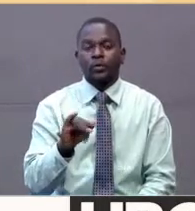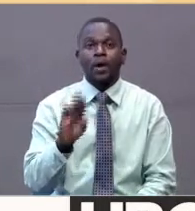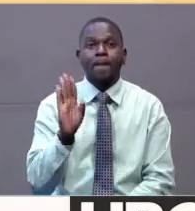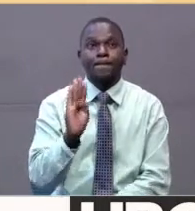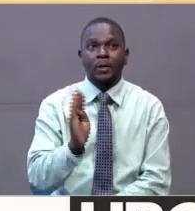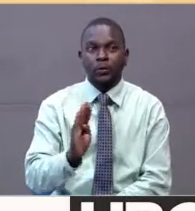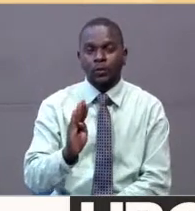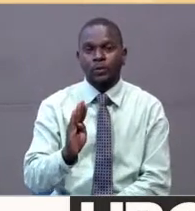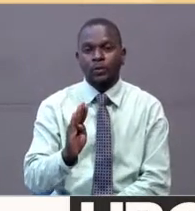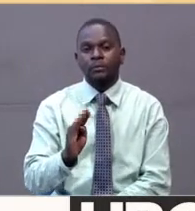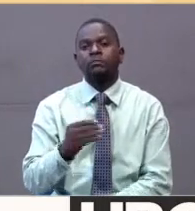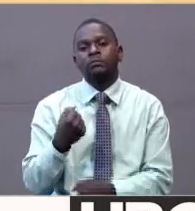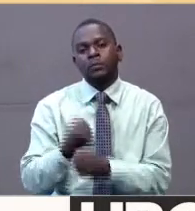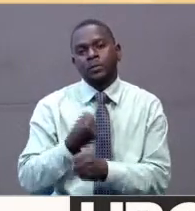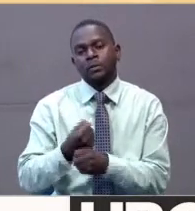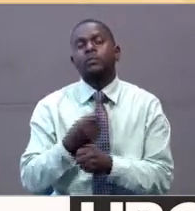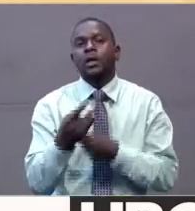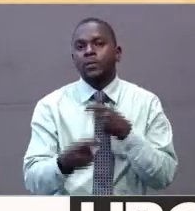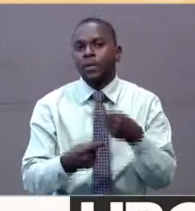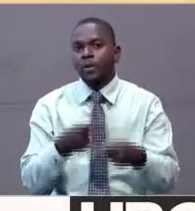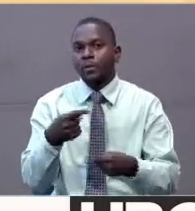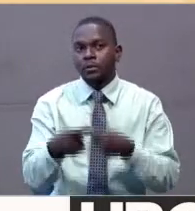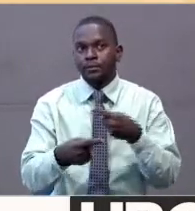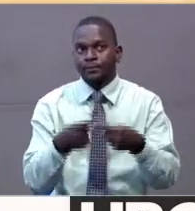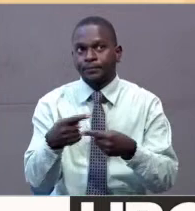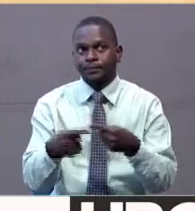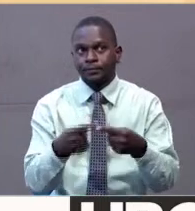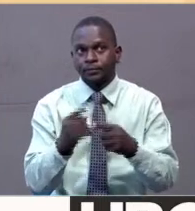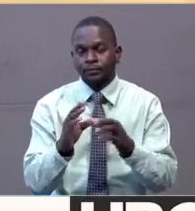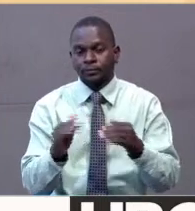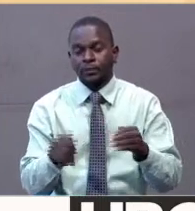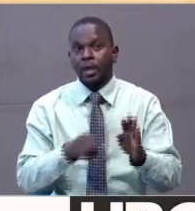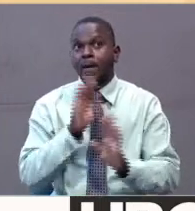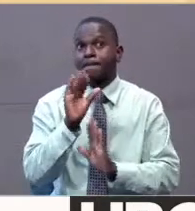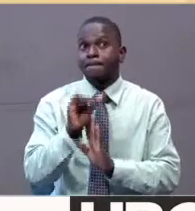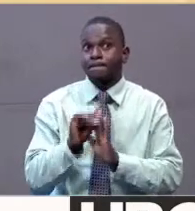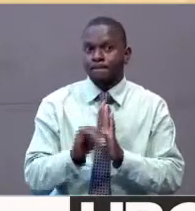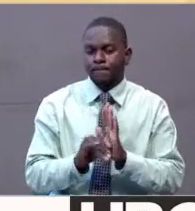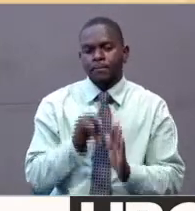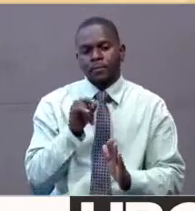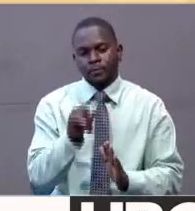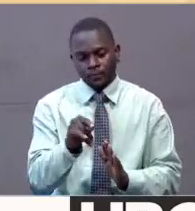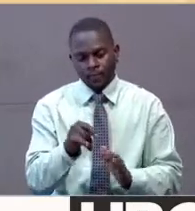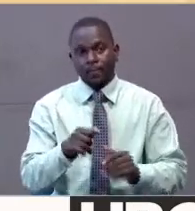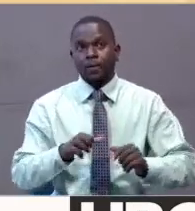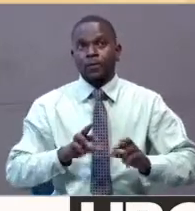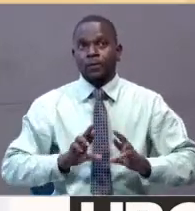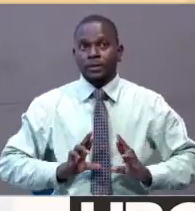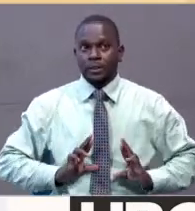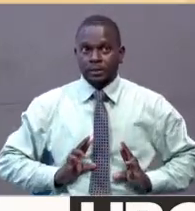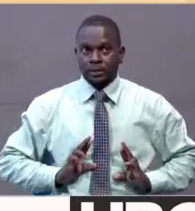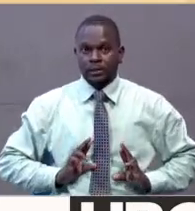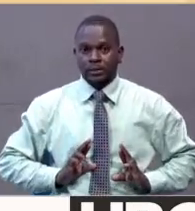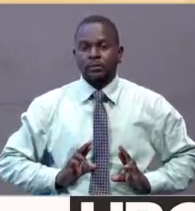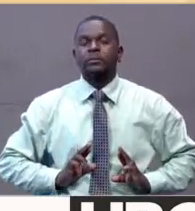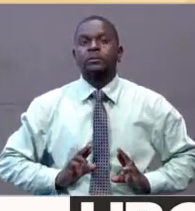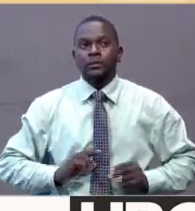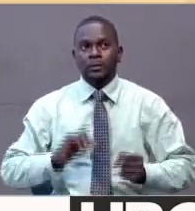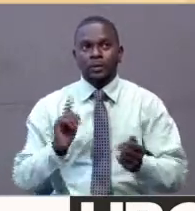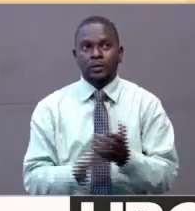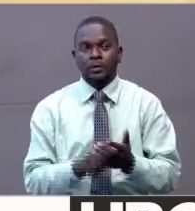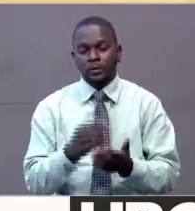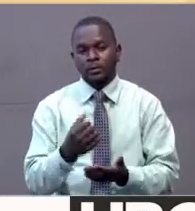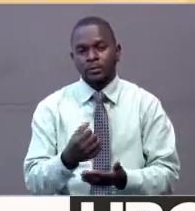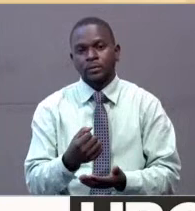billion. The works are in progress. The USMID program is a program for results. You get